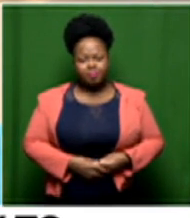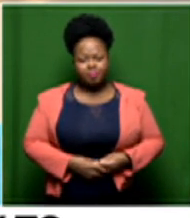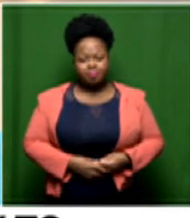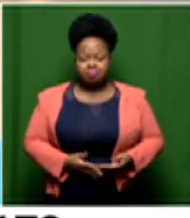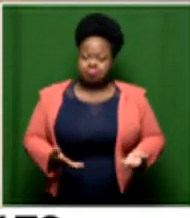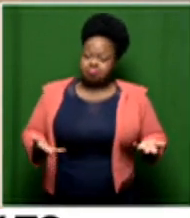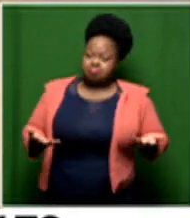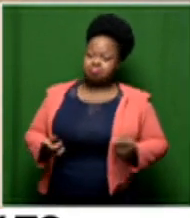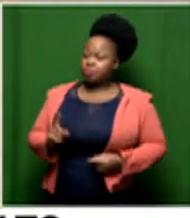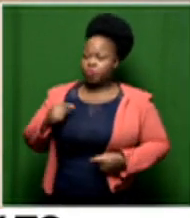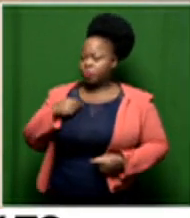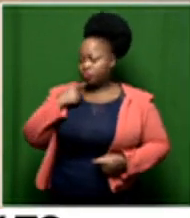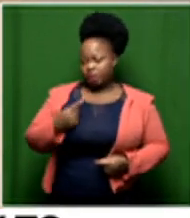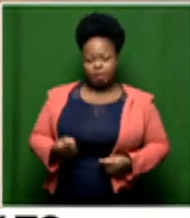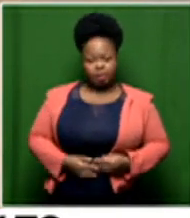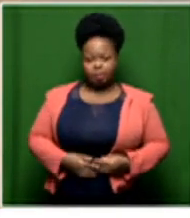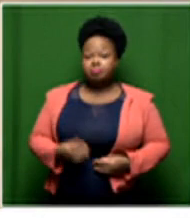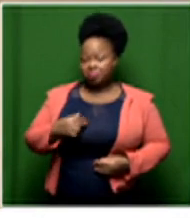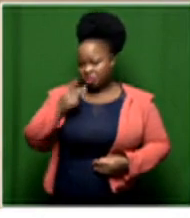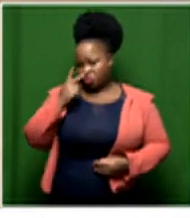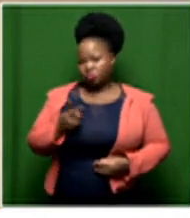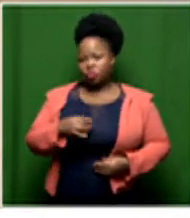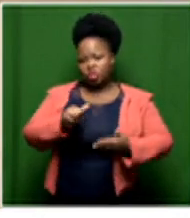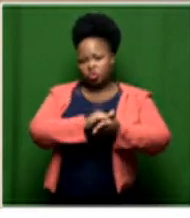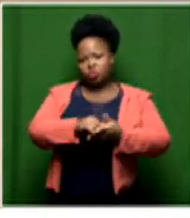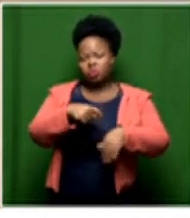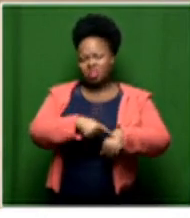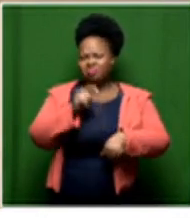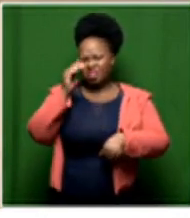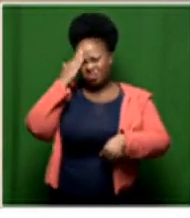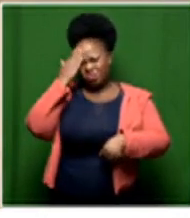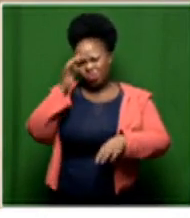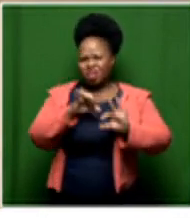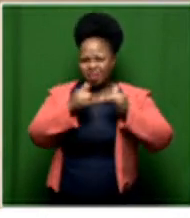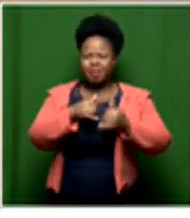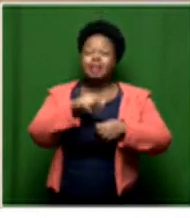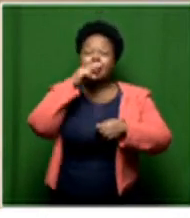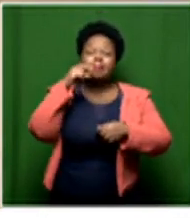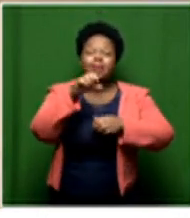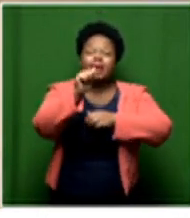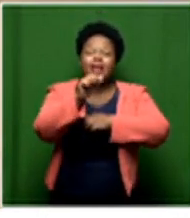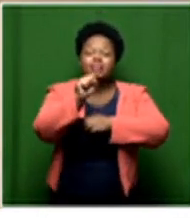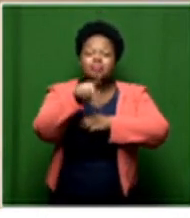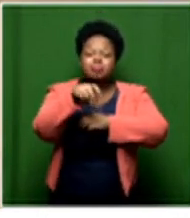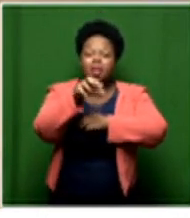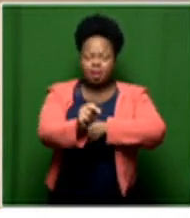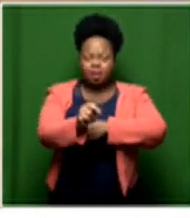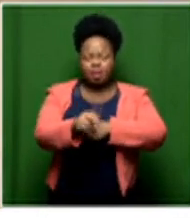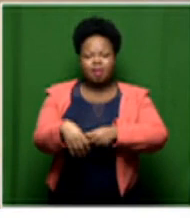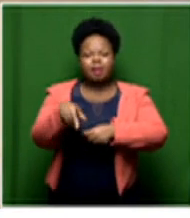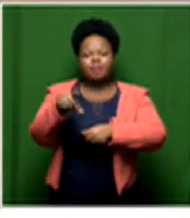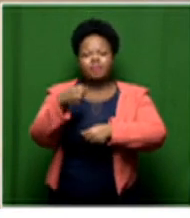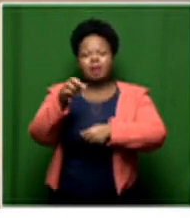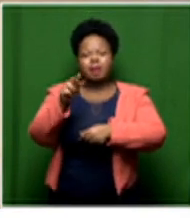What can we say? I mean, I've seen that New York Times article. I know the company. It's Aspen Pharmacare, and again,